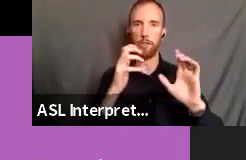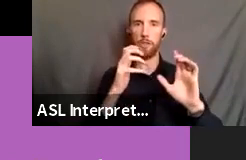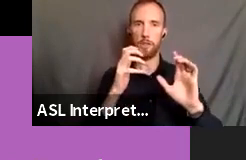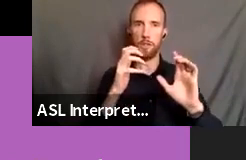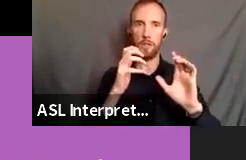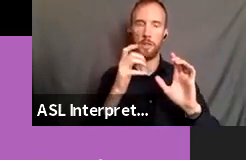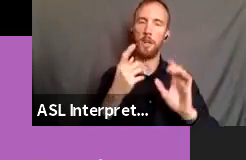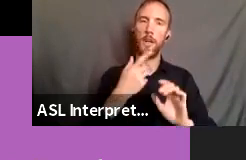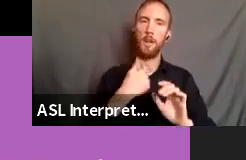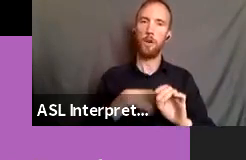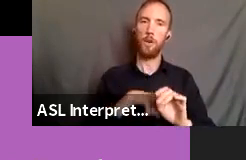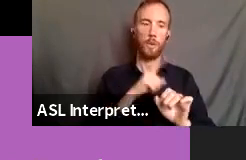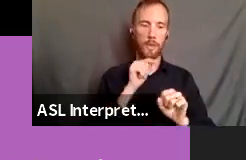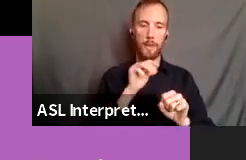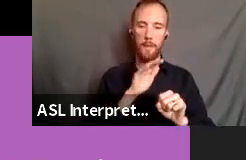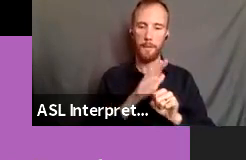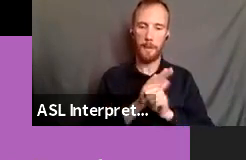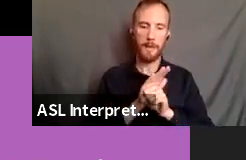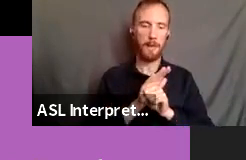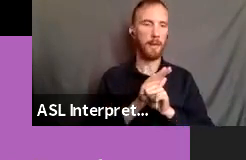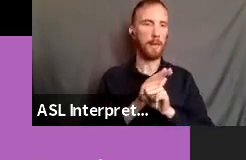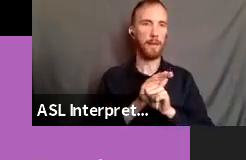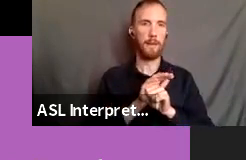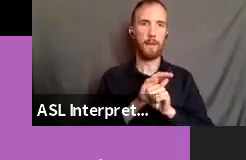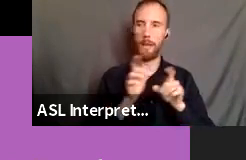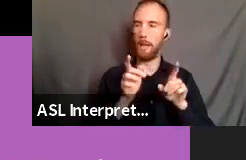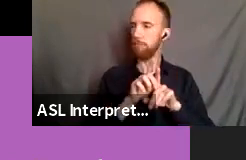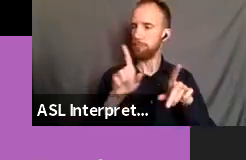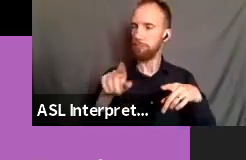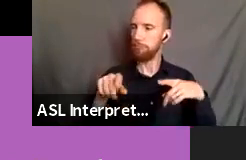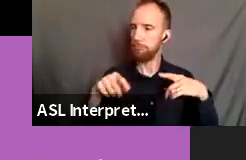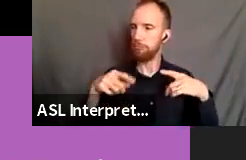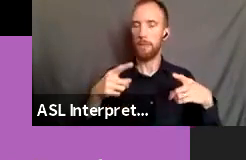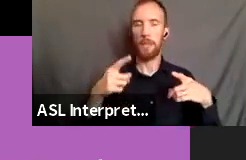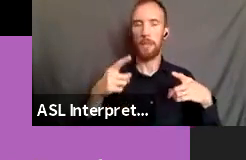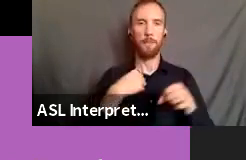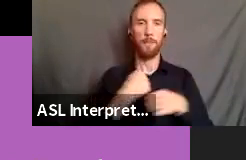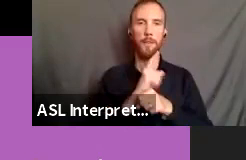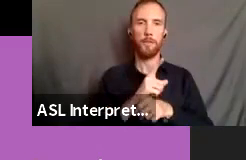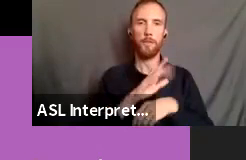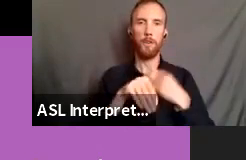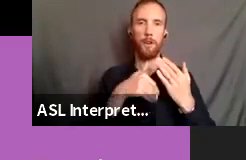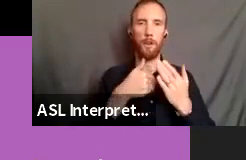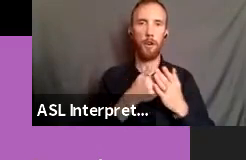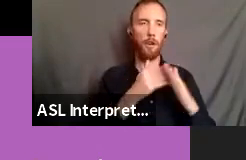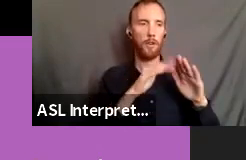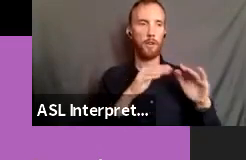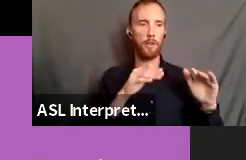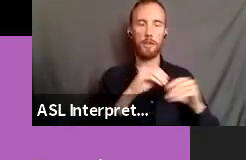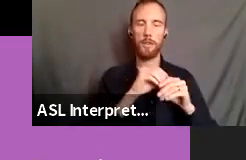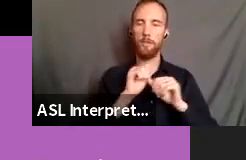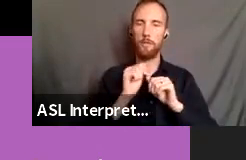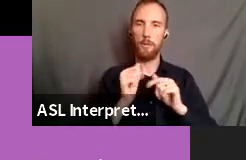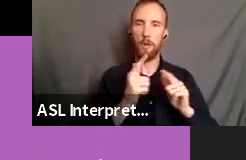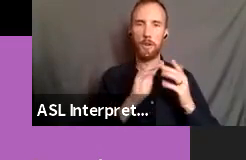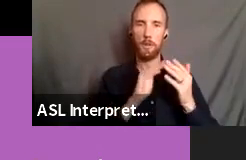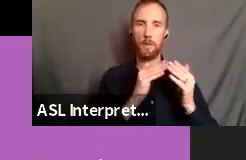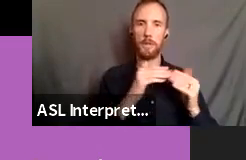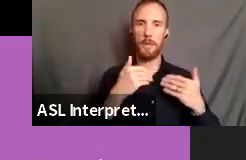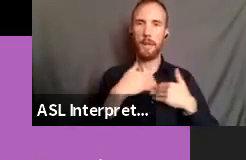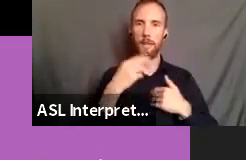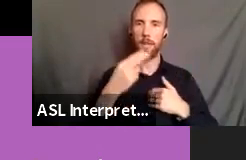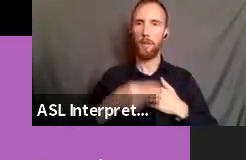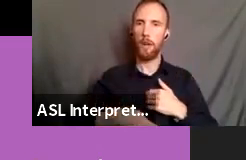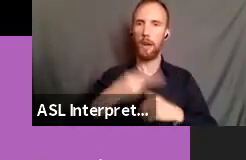we are as committed as we've ever been to providing every child from every community in chicago with the high quality education they